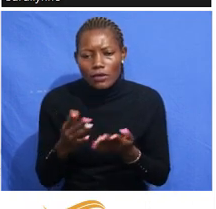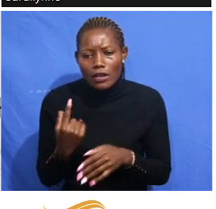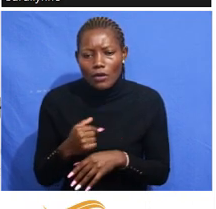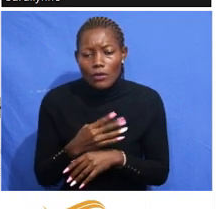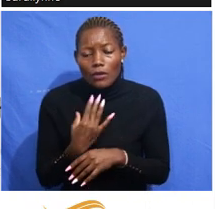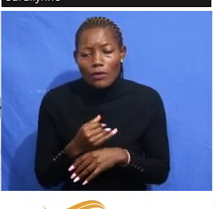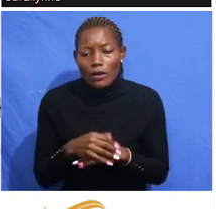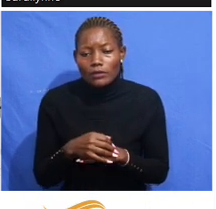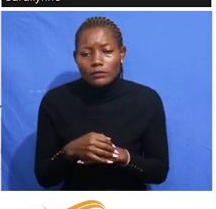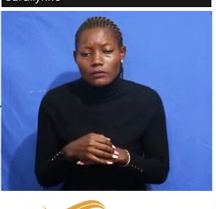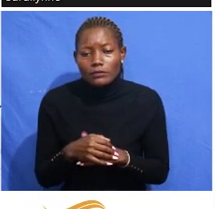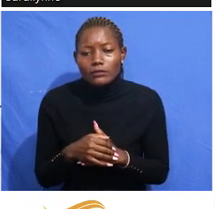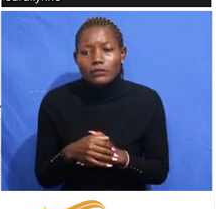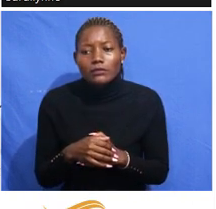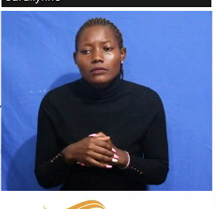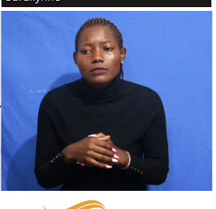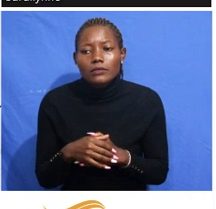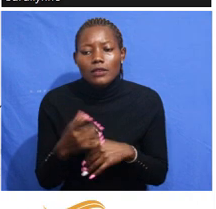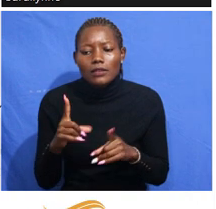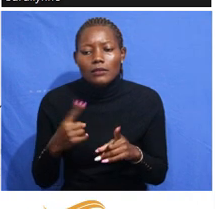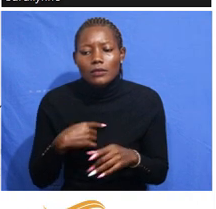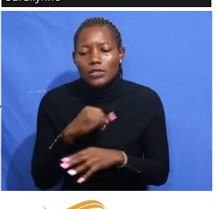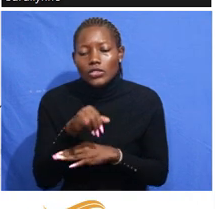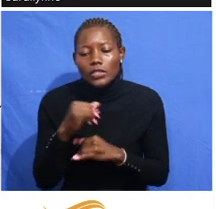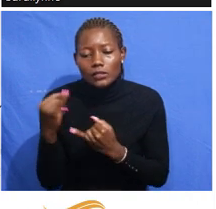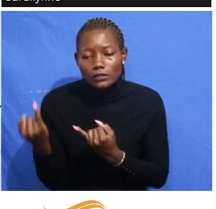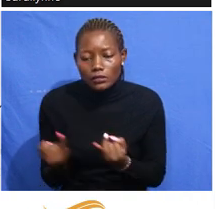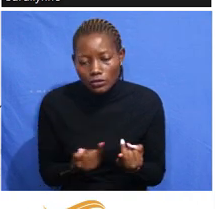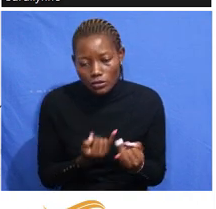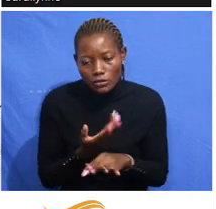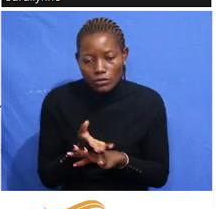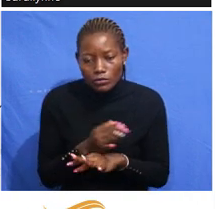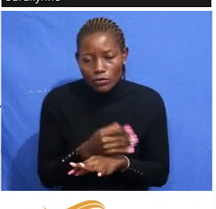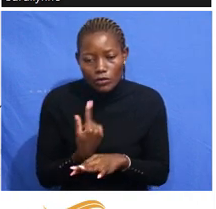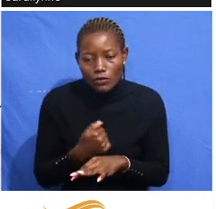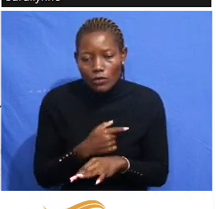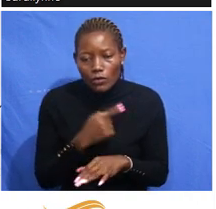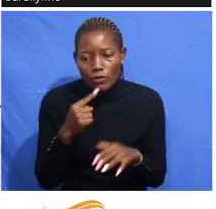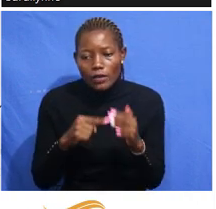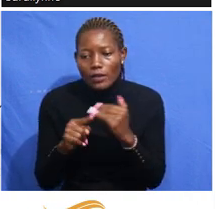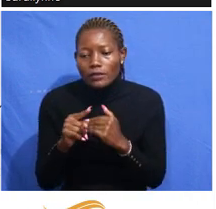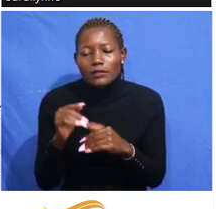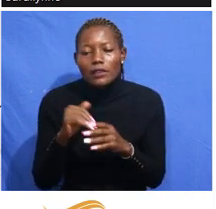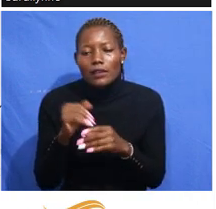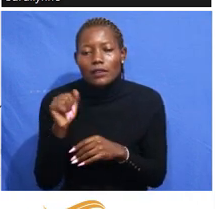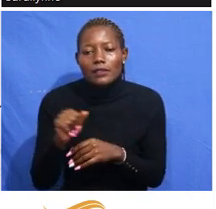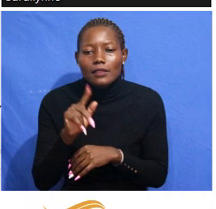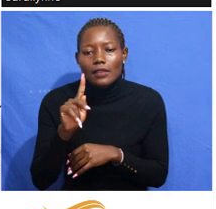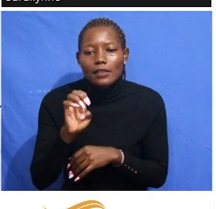want to look at, okay, let me just introduce it before we go into the skeletal system.